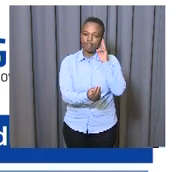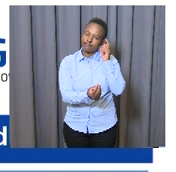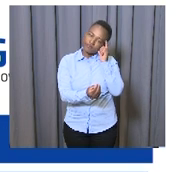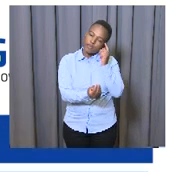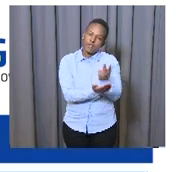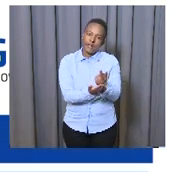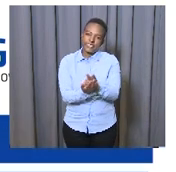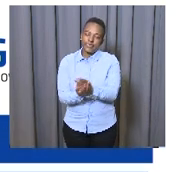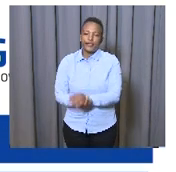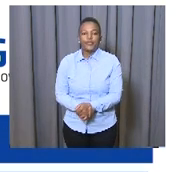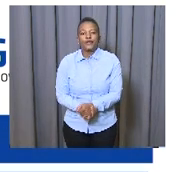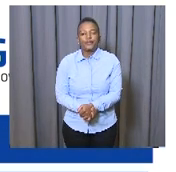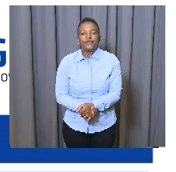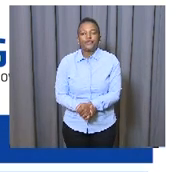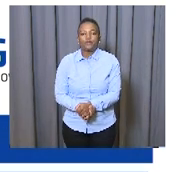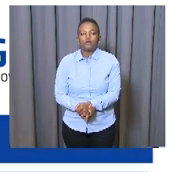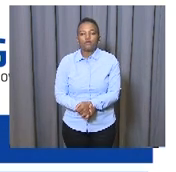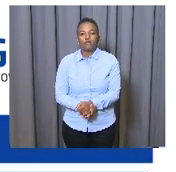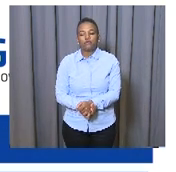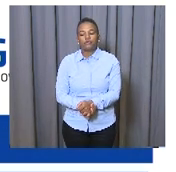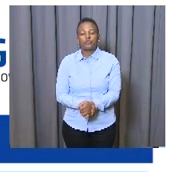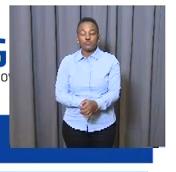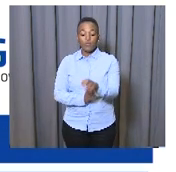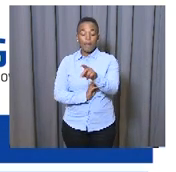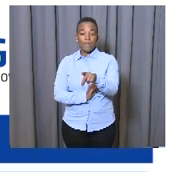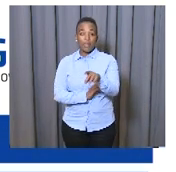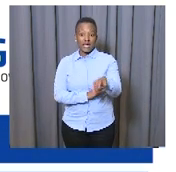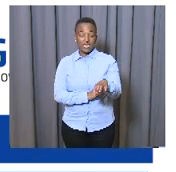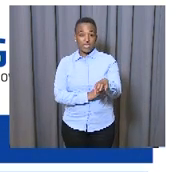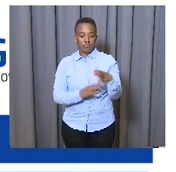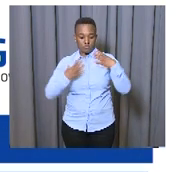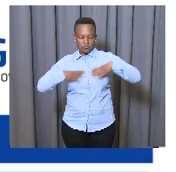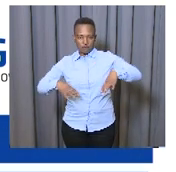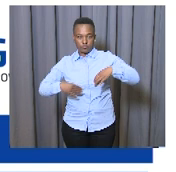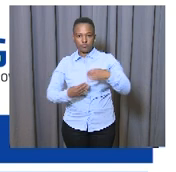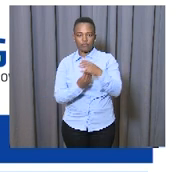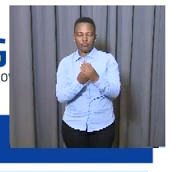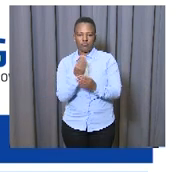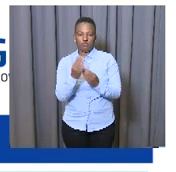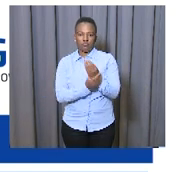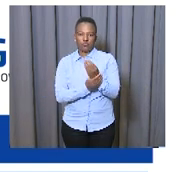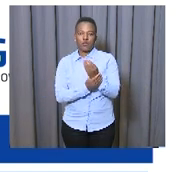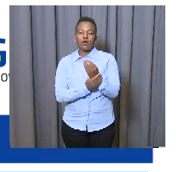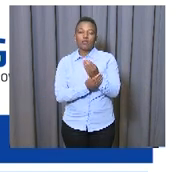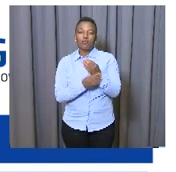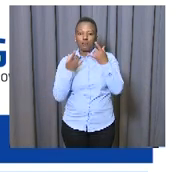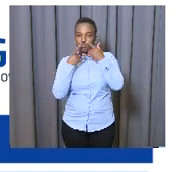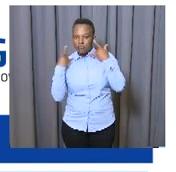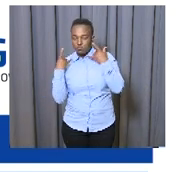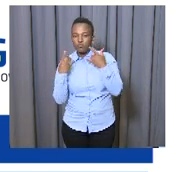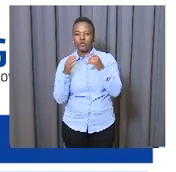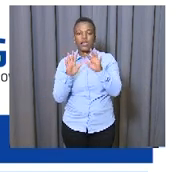PPE, last week, I gave you the numbers. 10.4